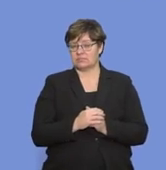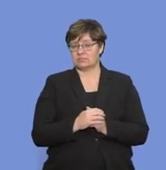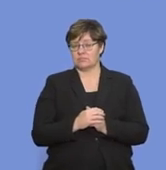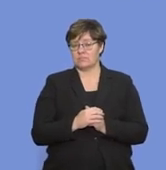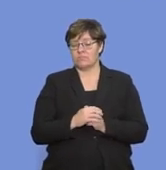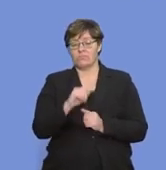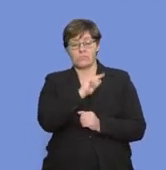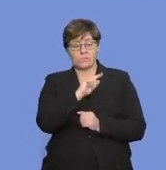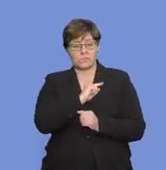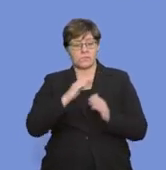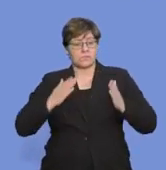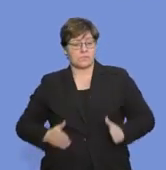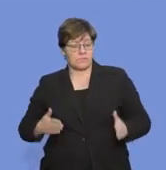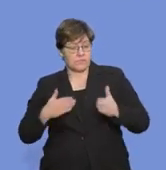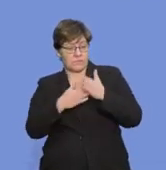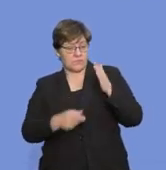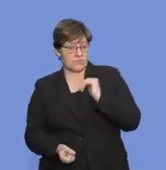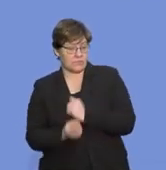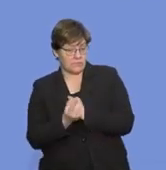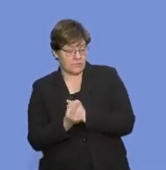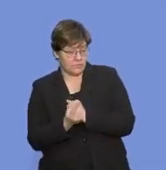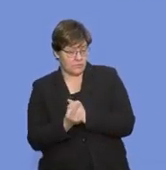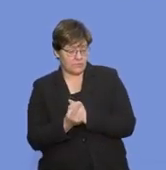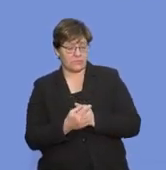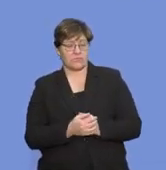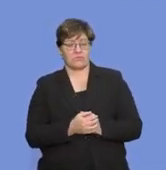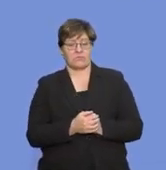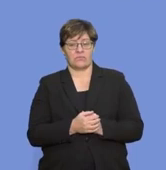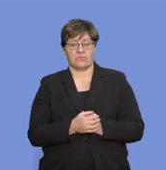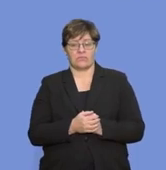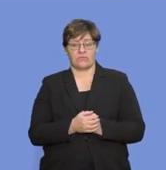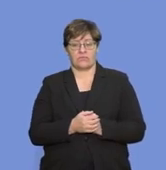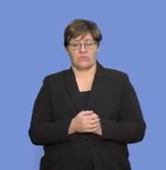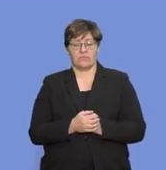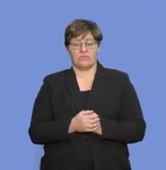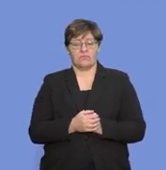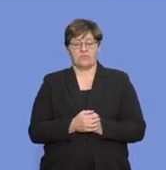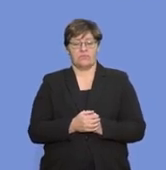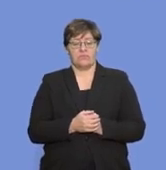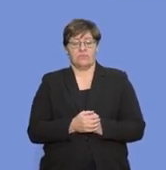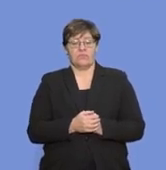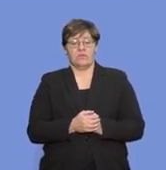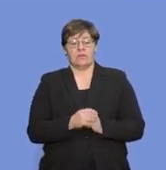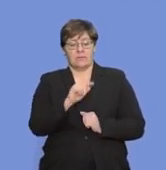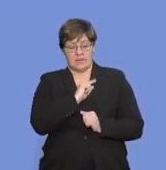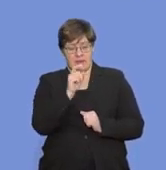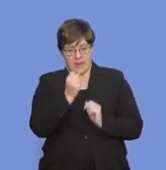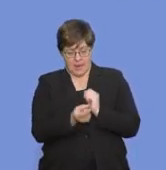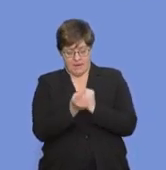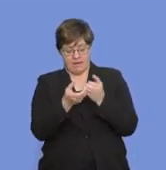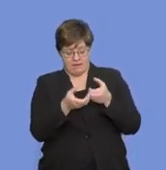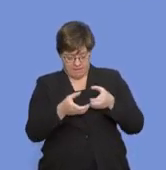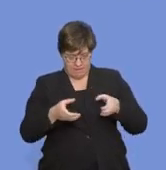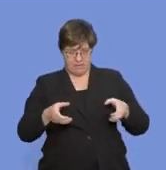that due to a physical barrier, so the physical barrier